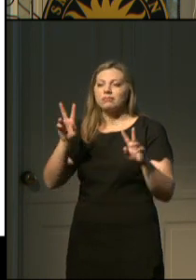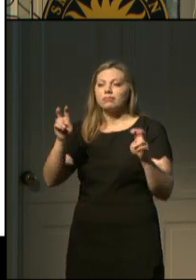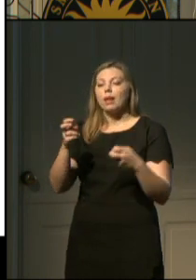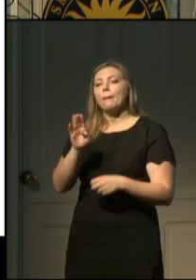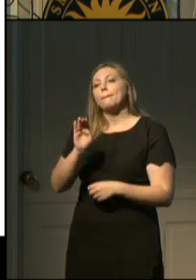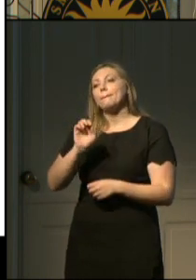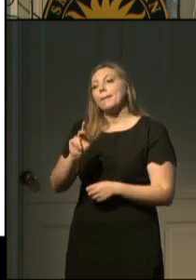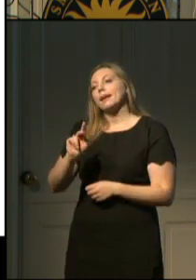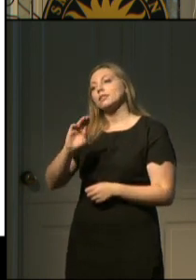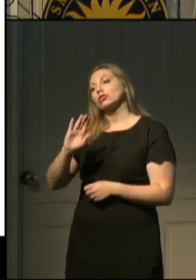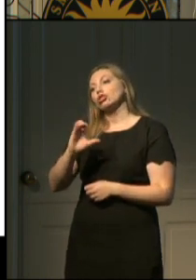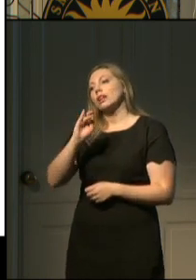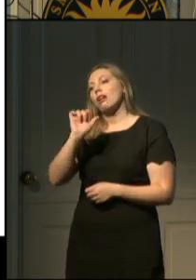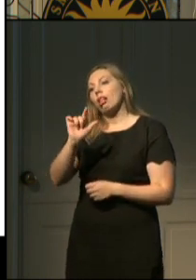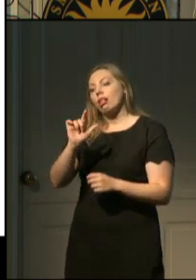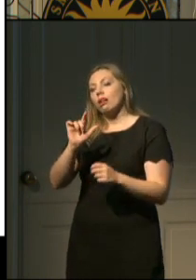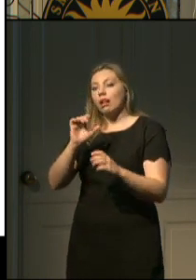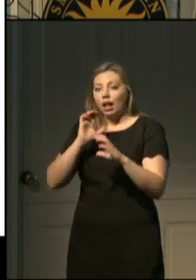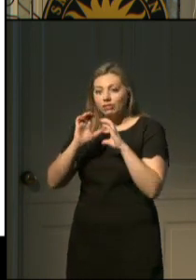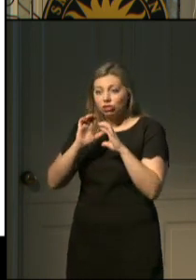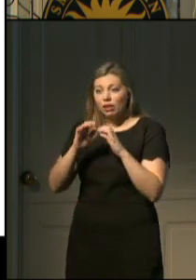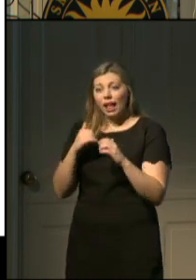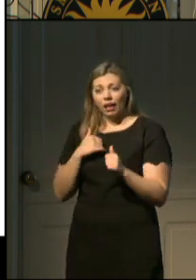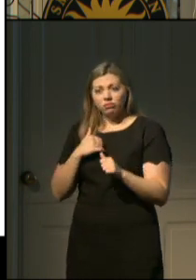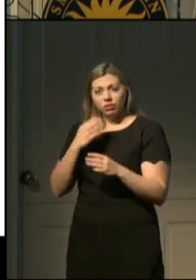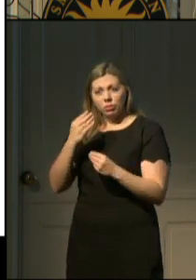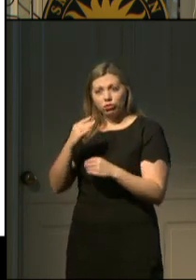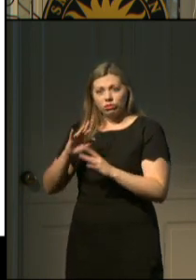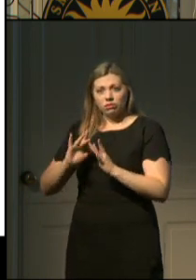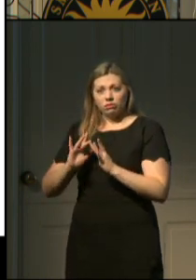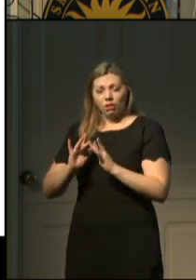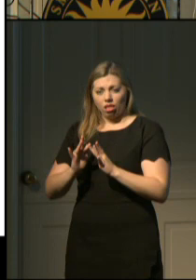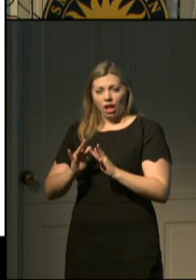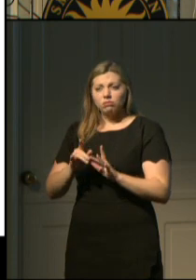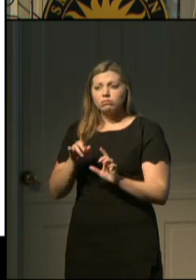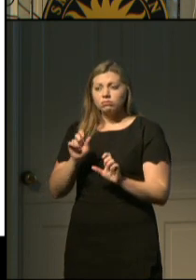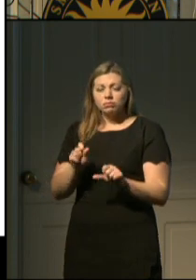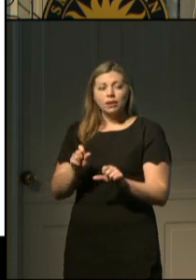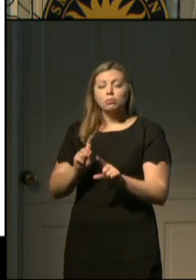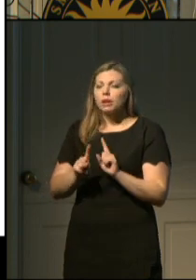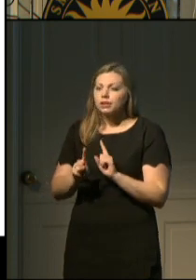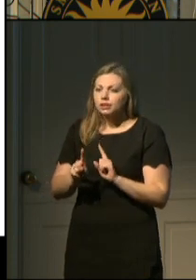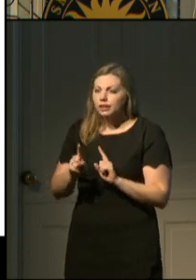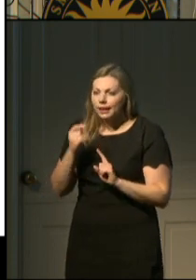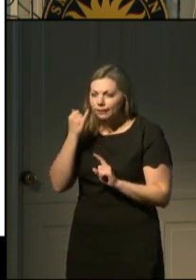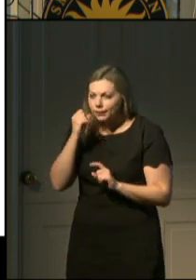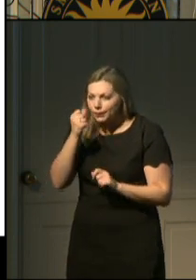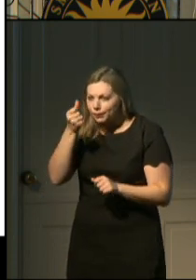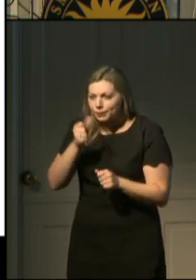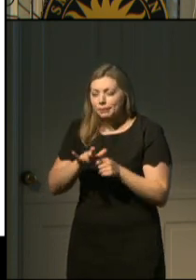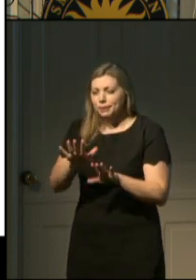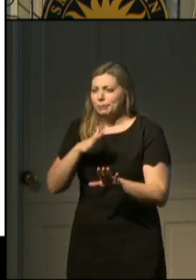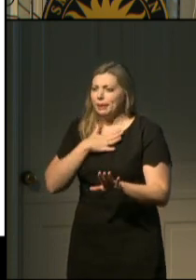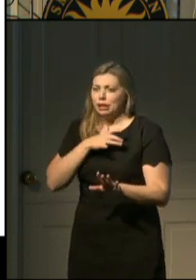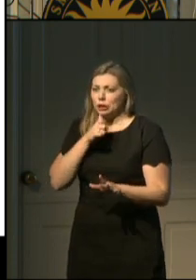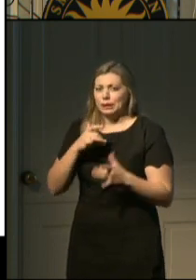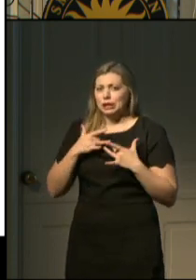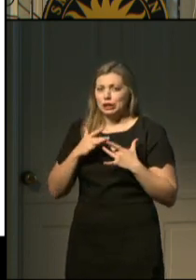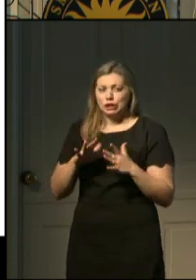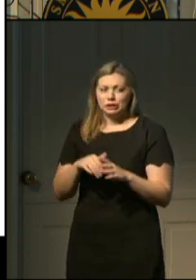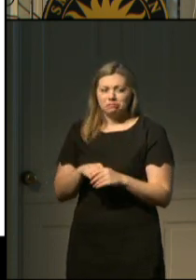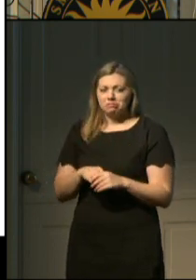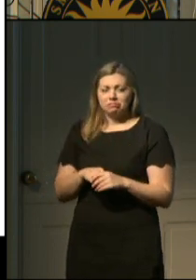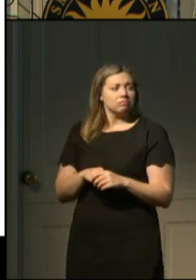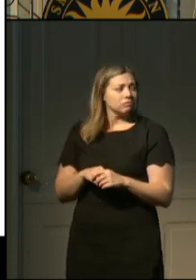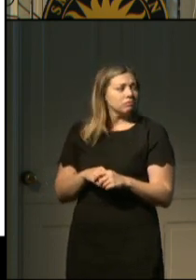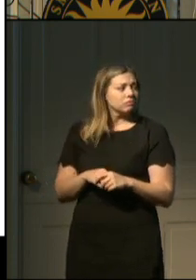conversations, there is the login information online, but if you can't remember it, don't worry because, we seem to be going